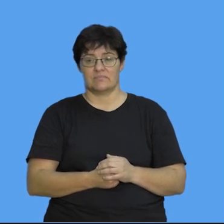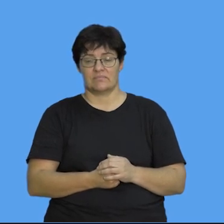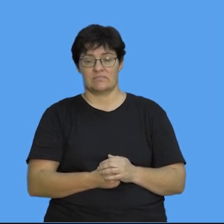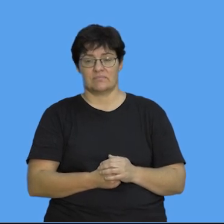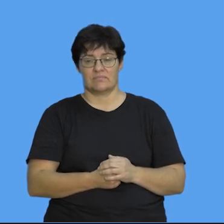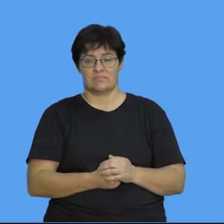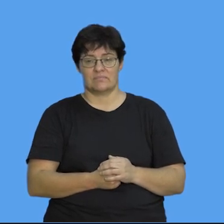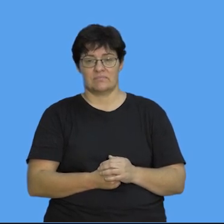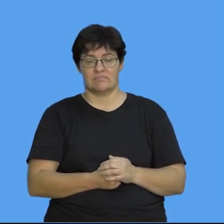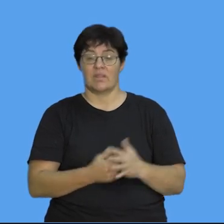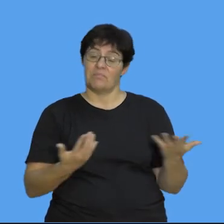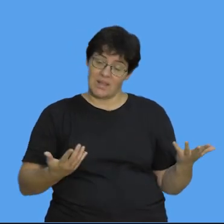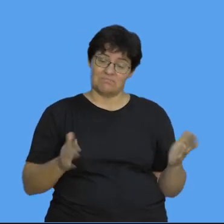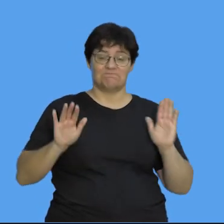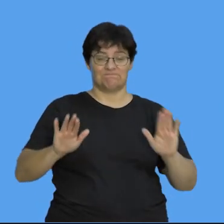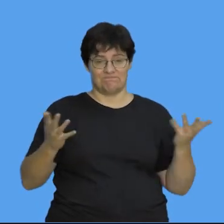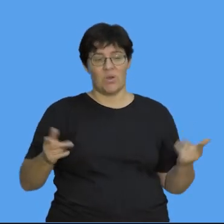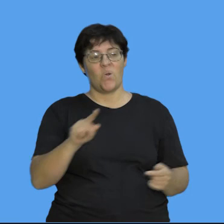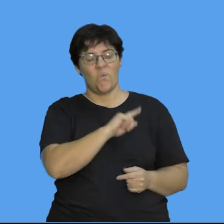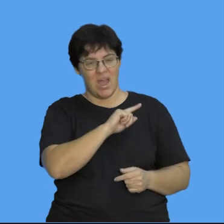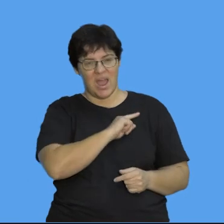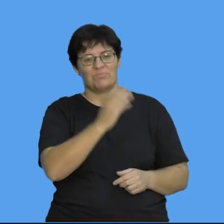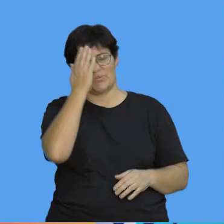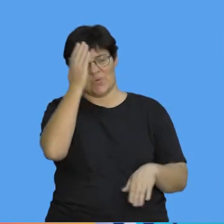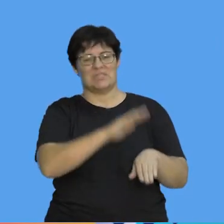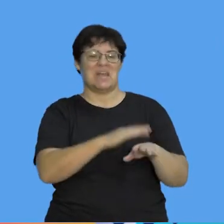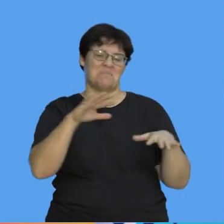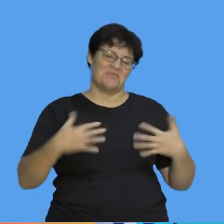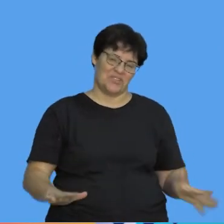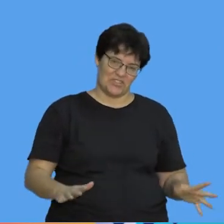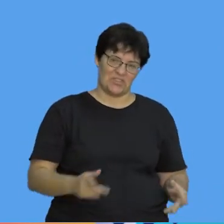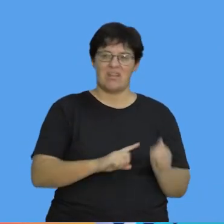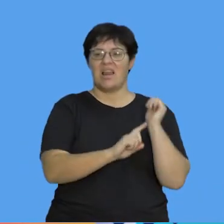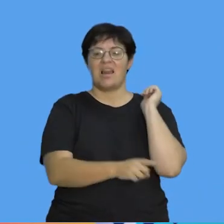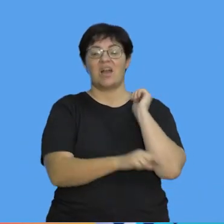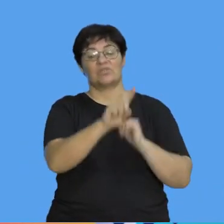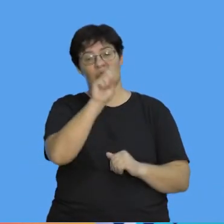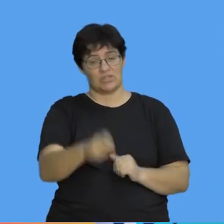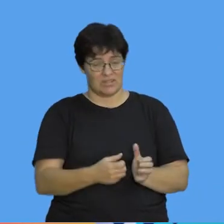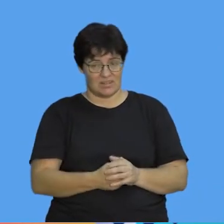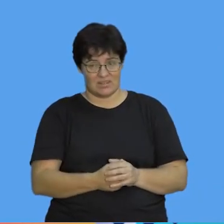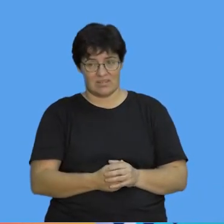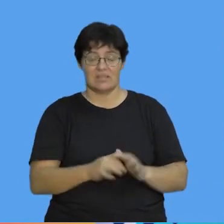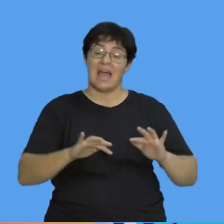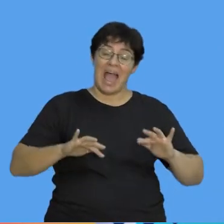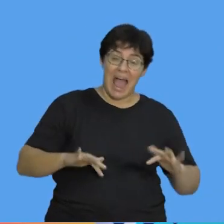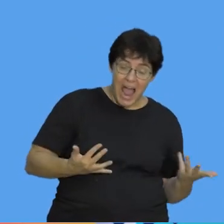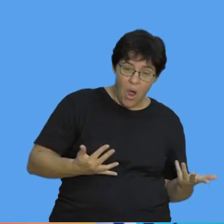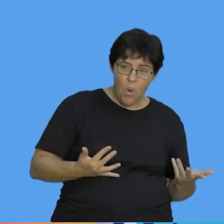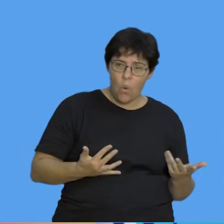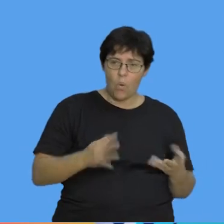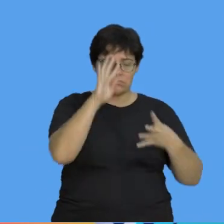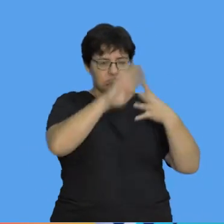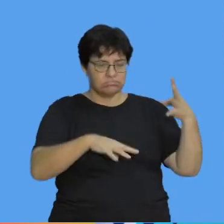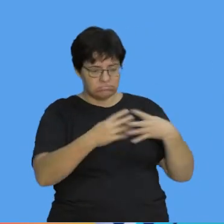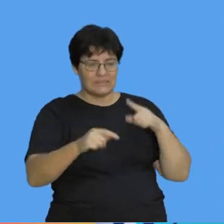Right, and I think we're going to have to leave it to there because I know we're running out of time, and our last question, right, is how we're going